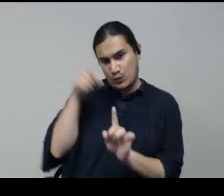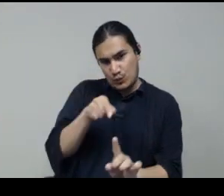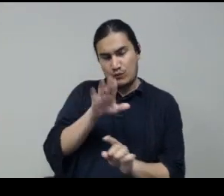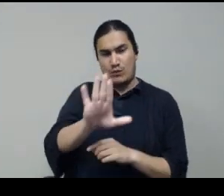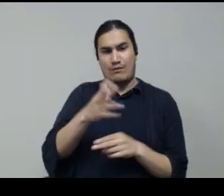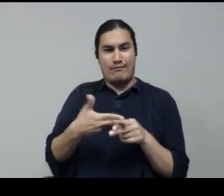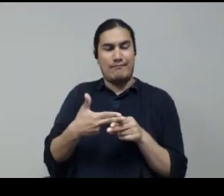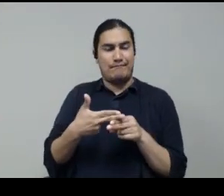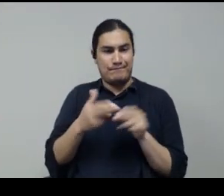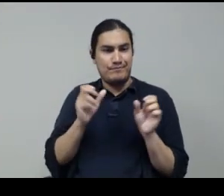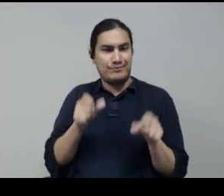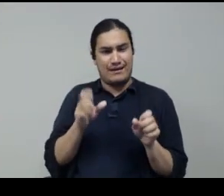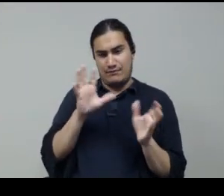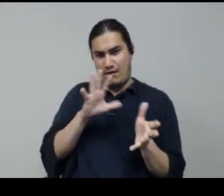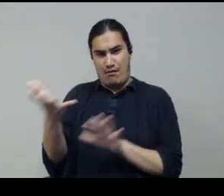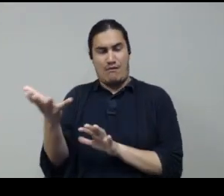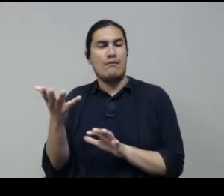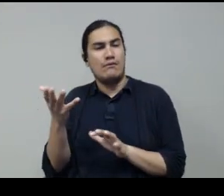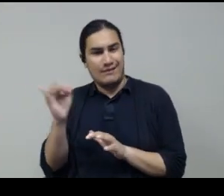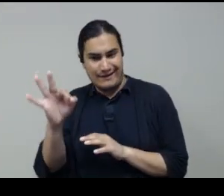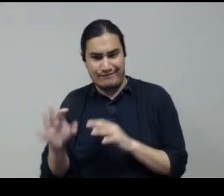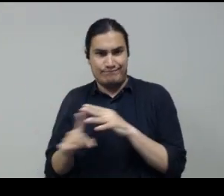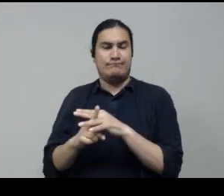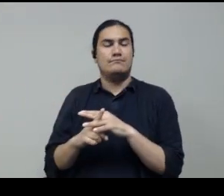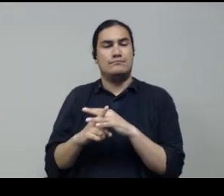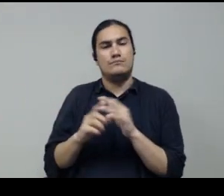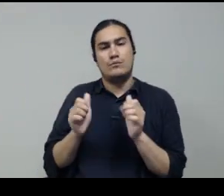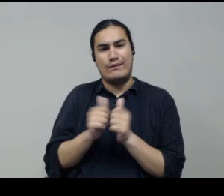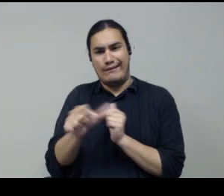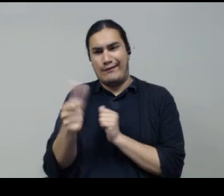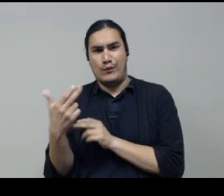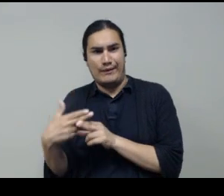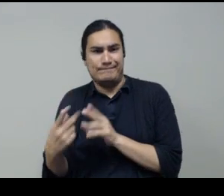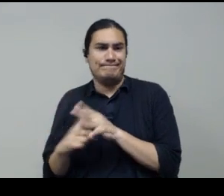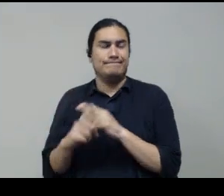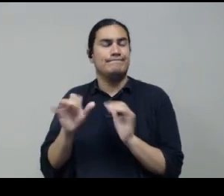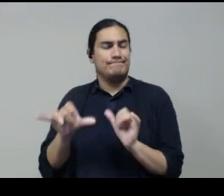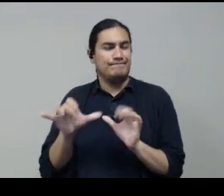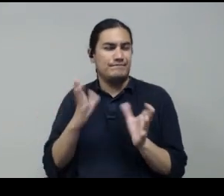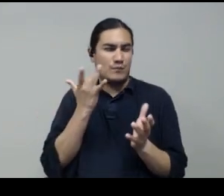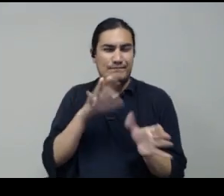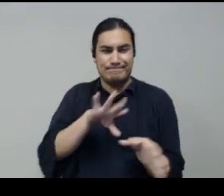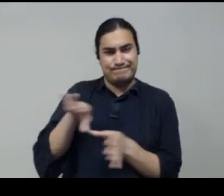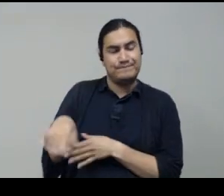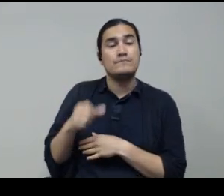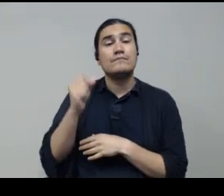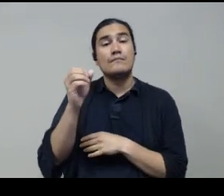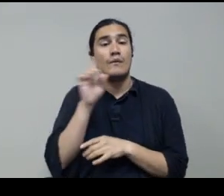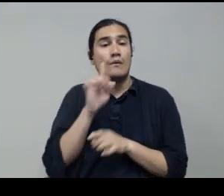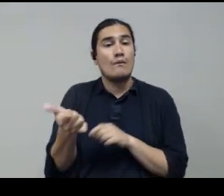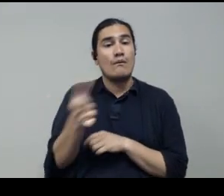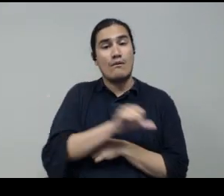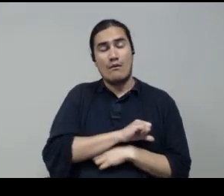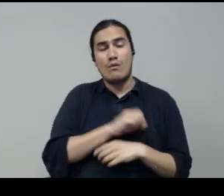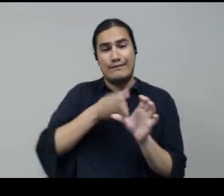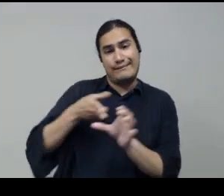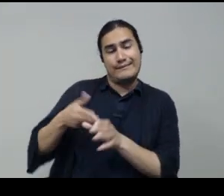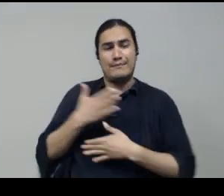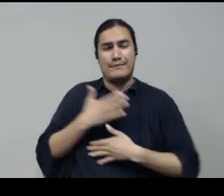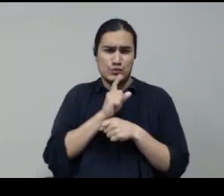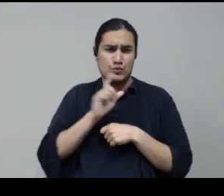and can create confusion for staff when making comments. For all of our meeting attendees, please do your best to be concise with your